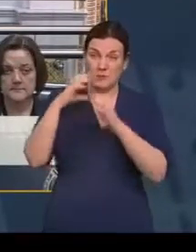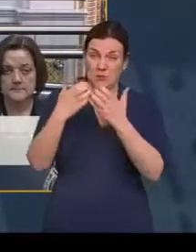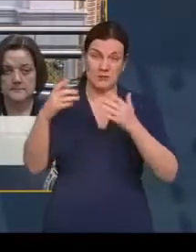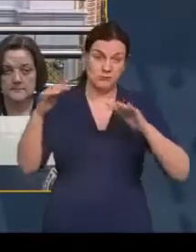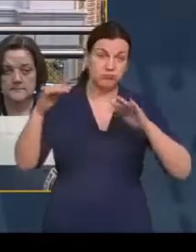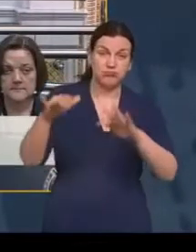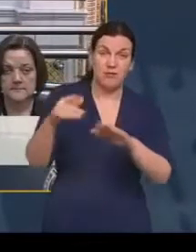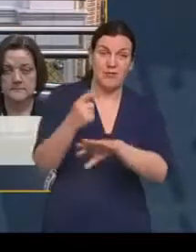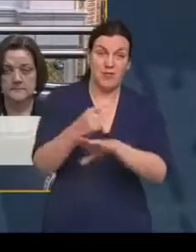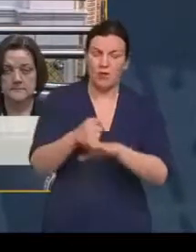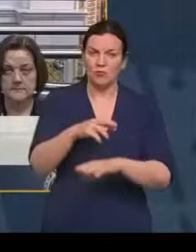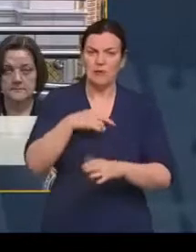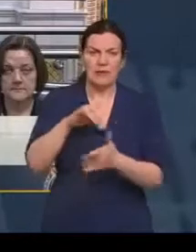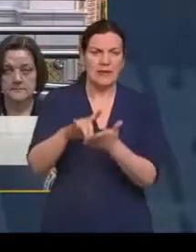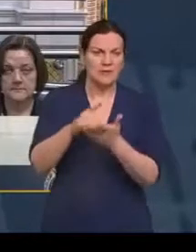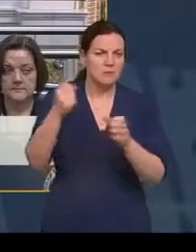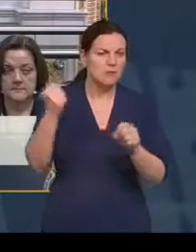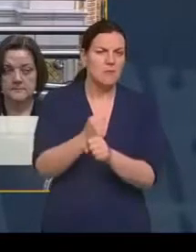was a